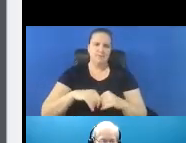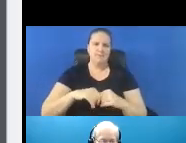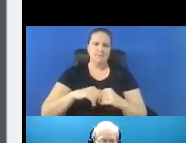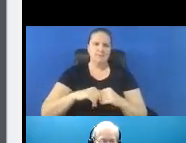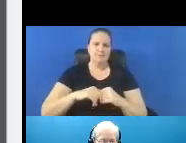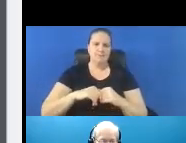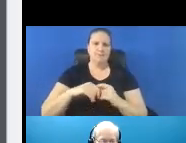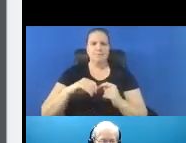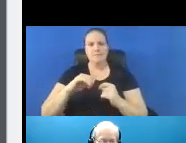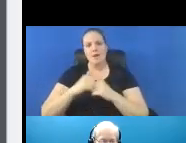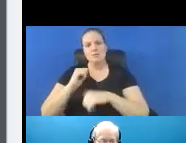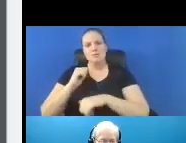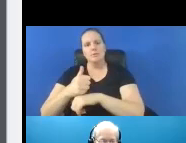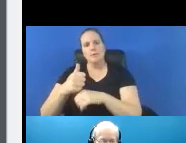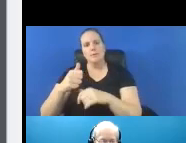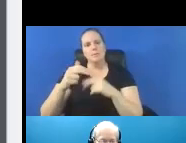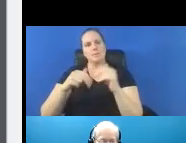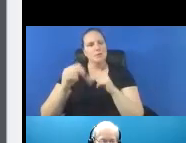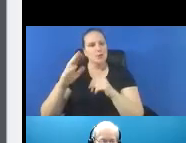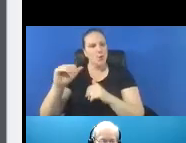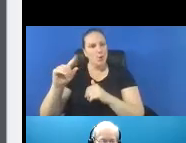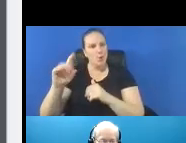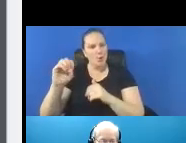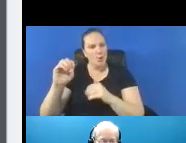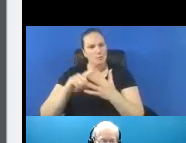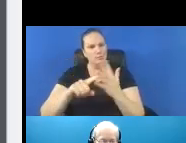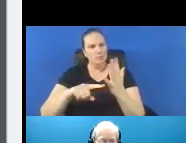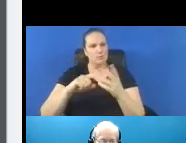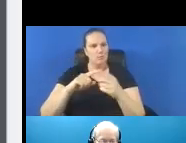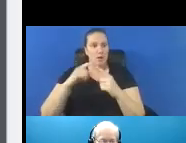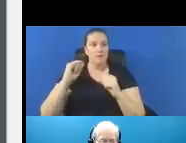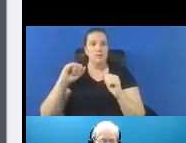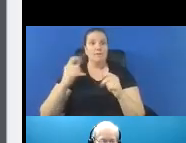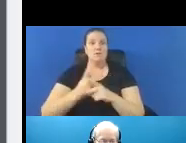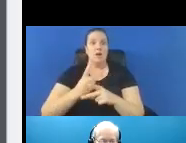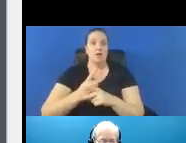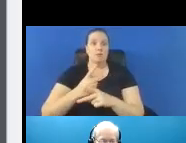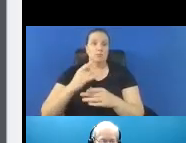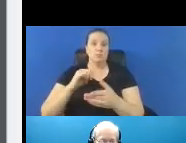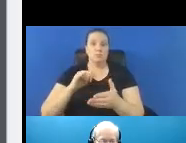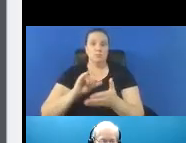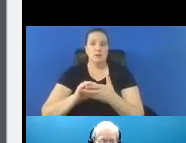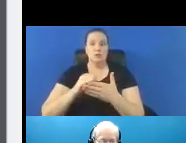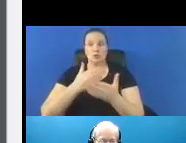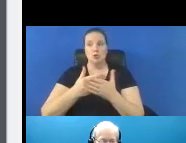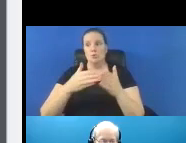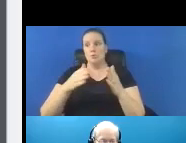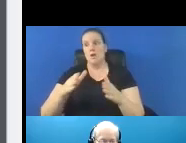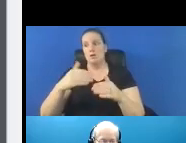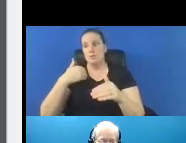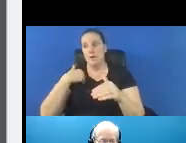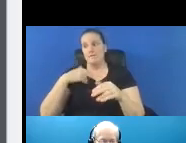How you implement the building code and all that other stuff. But yeah, if you can get it sorted out, it seems like a good way to potentially have some value